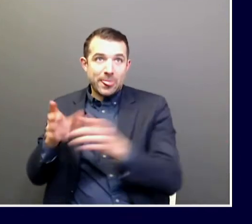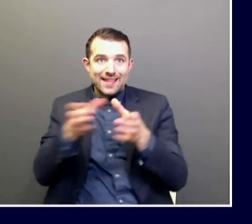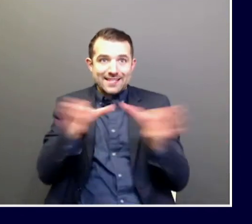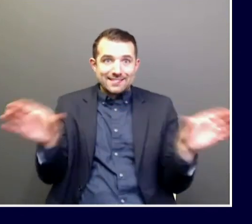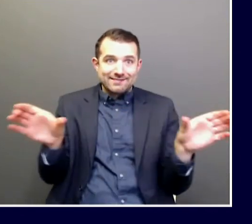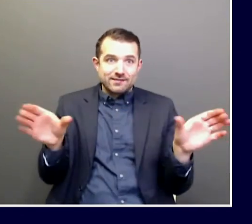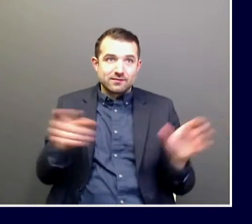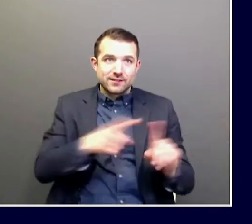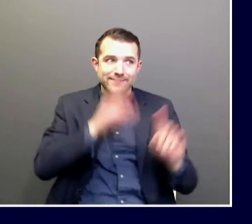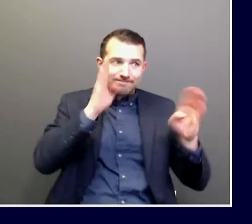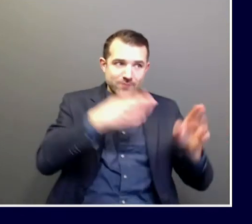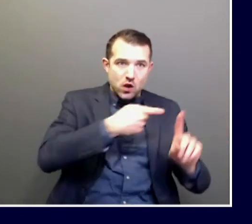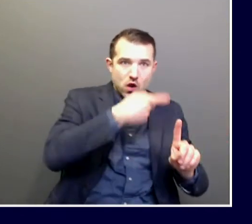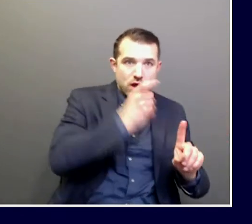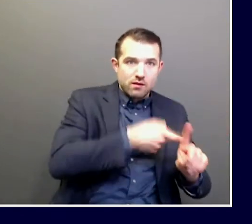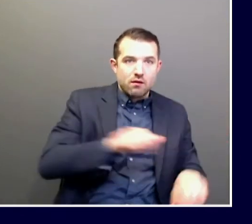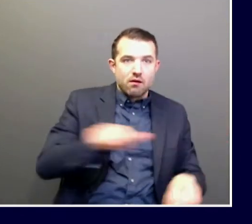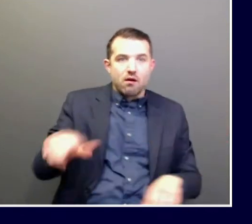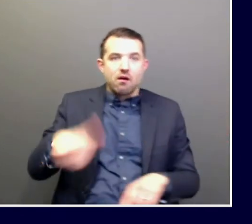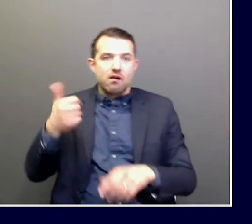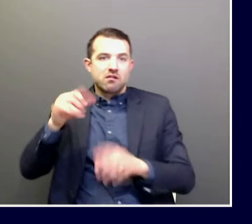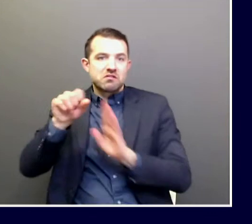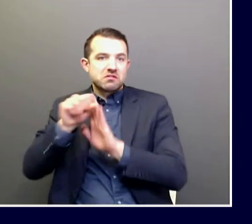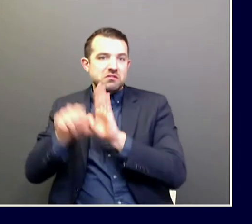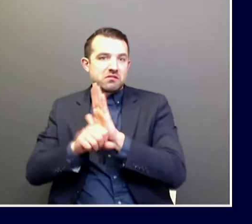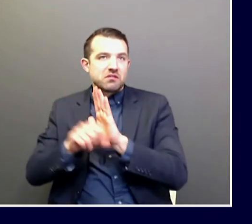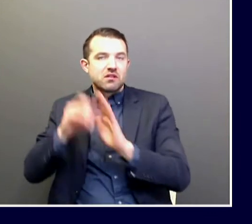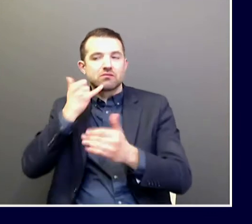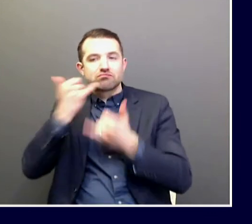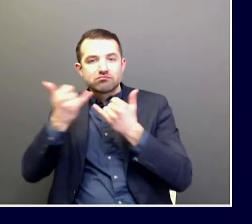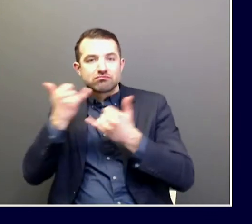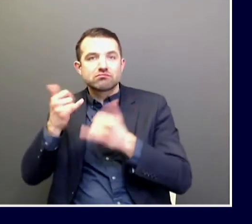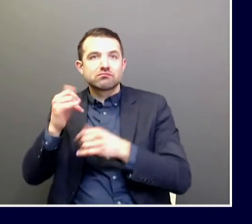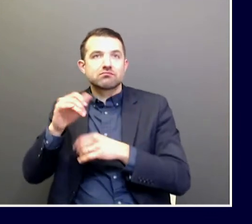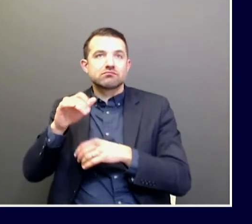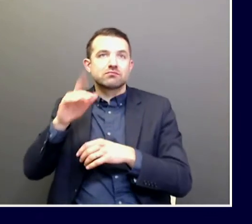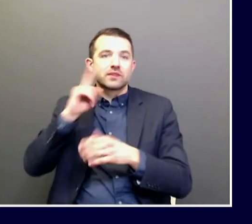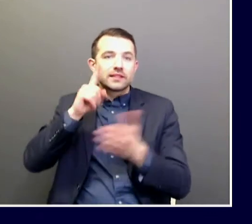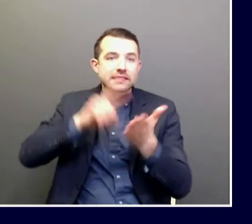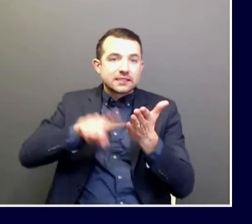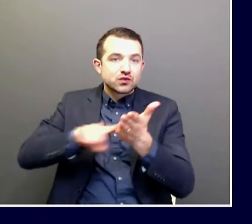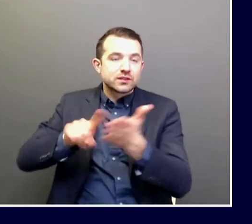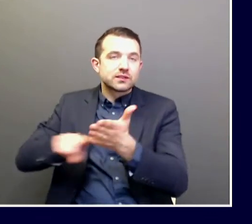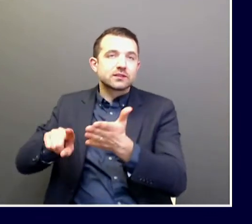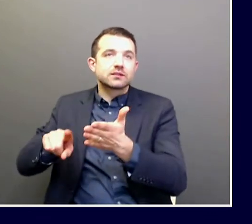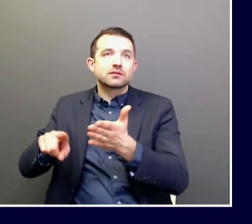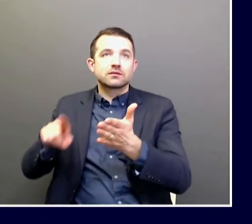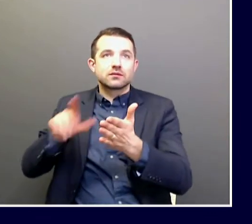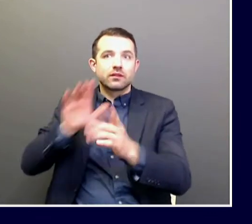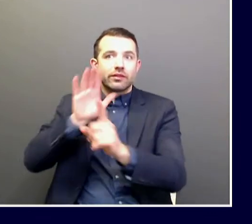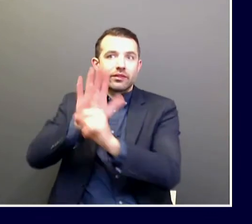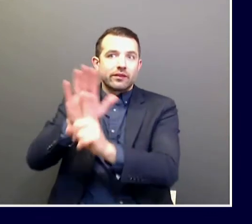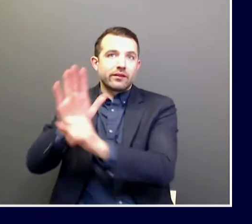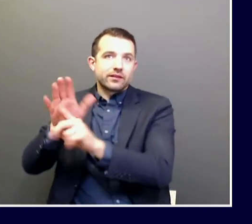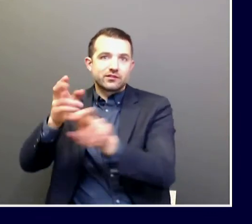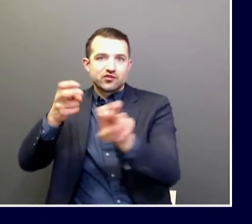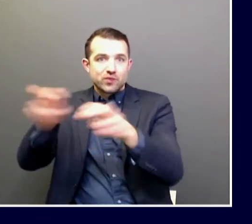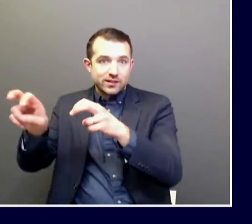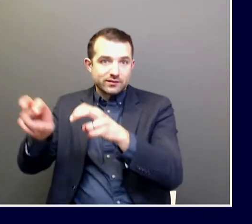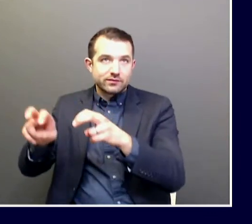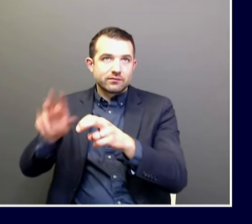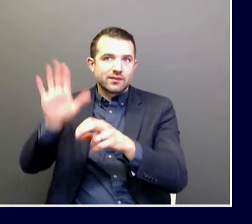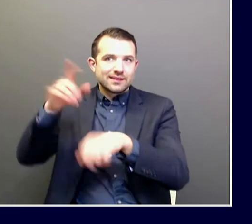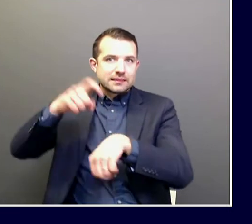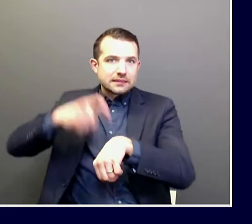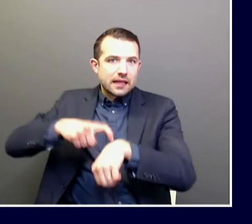who moved away from case investigation much, much earlier in the pandemic spent significant amounts of